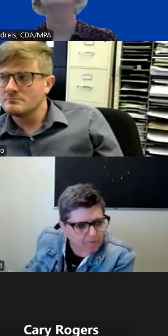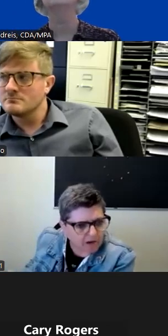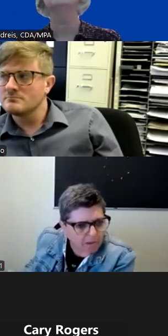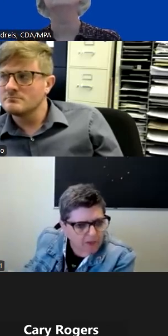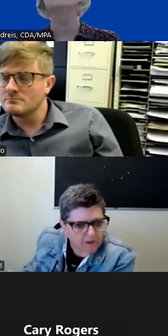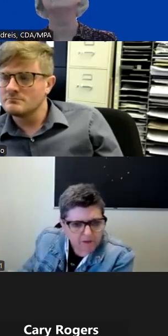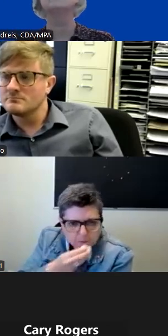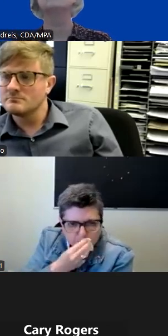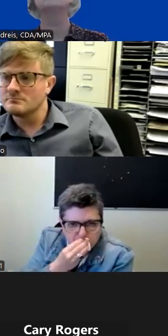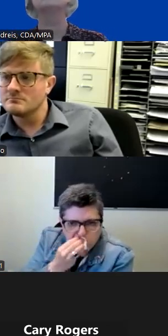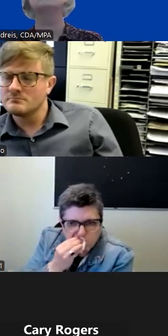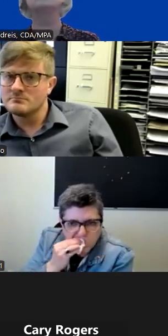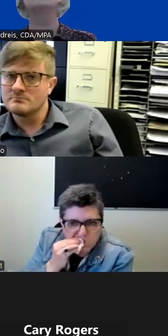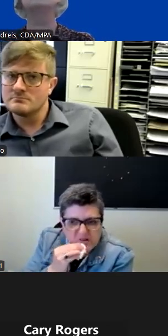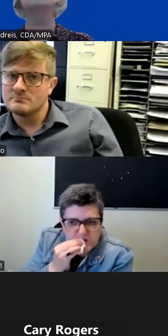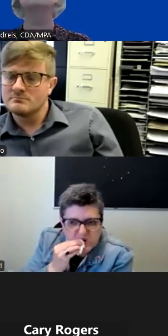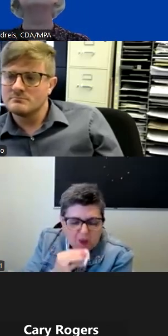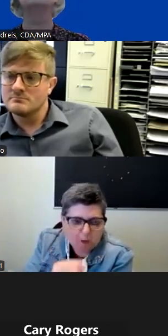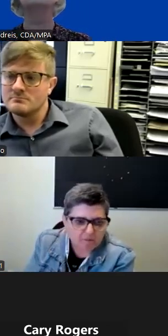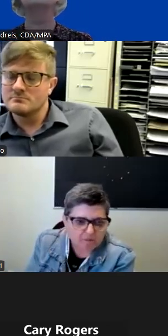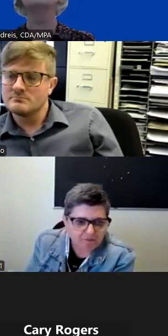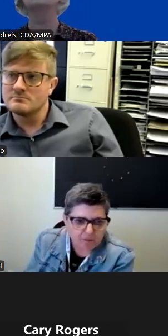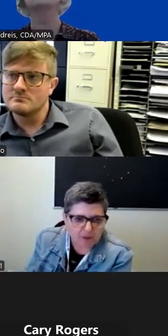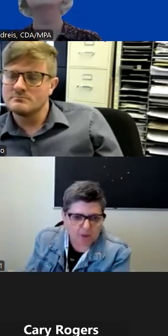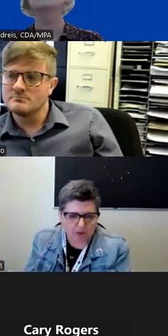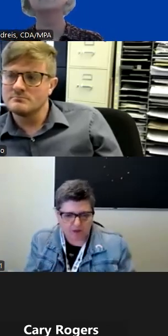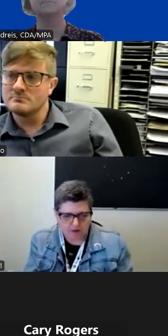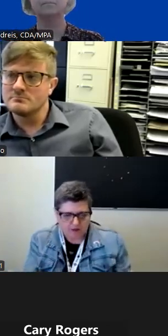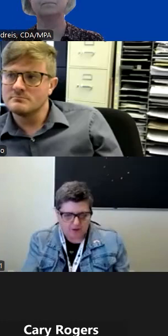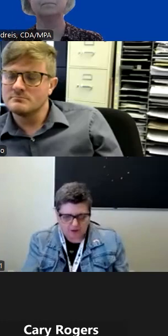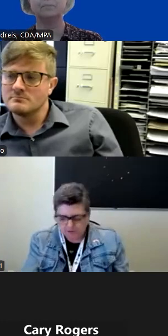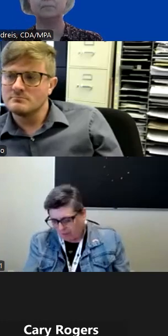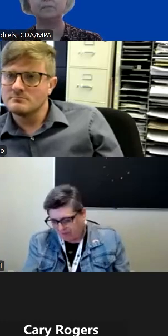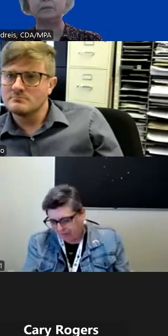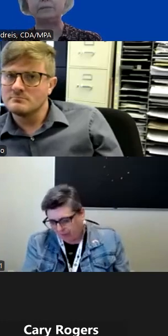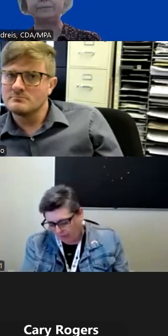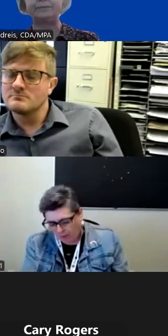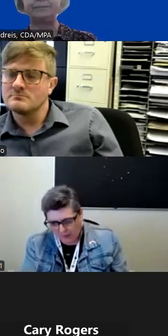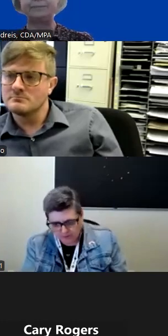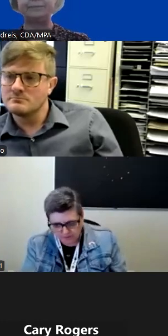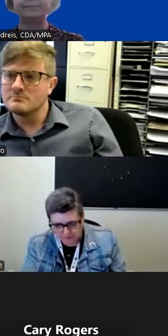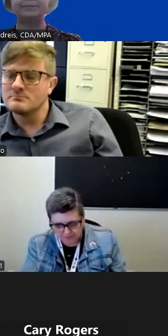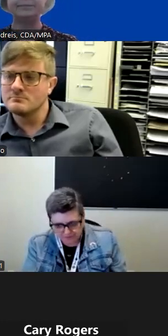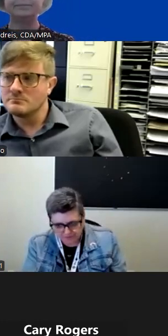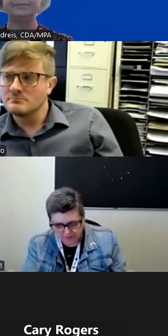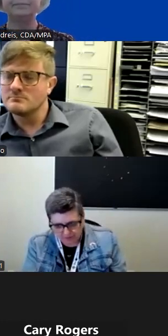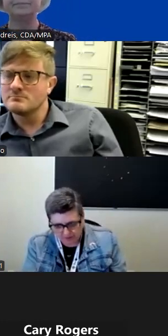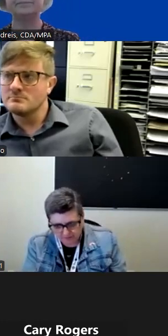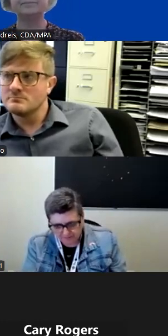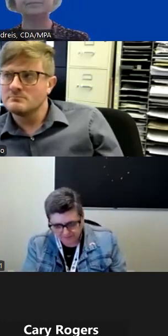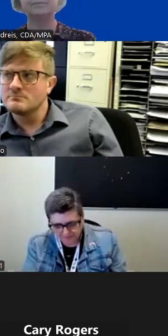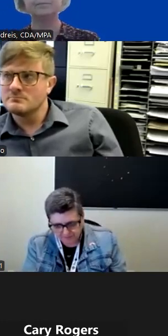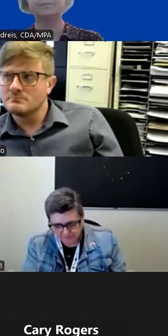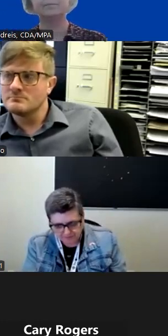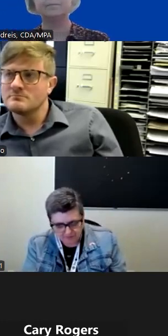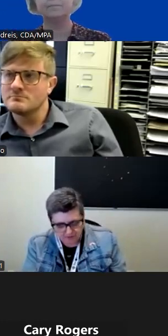just create some processes so that people actually, the caregiver is part of the care team, right? We need to be able to